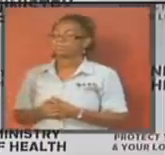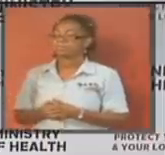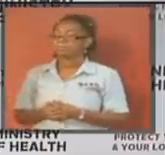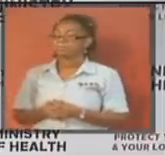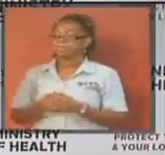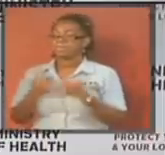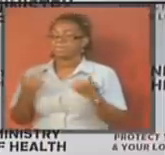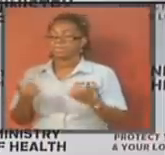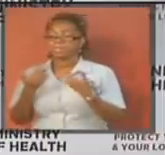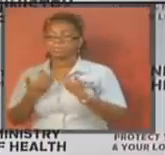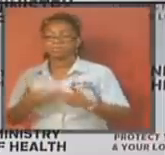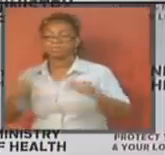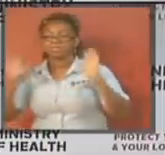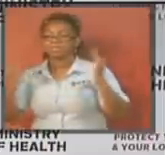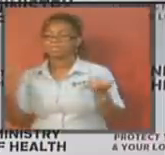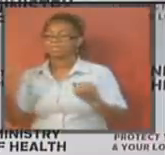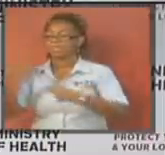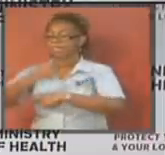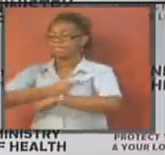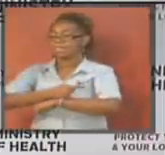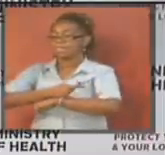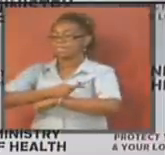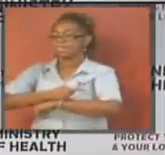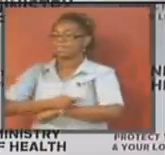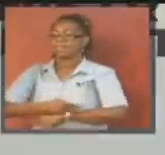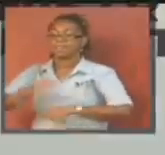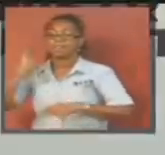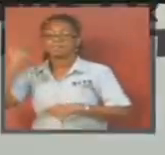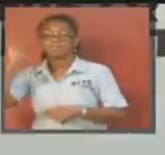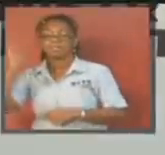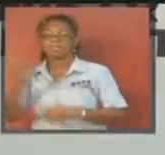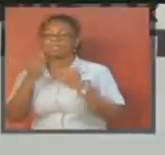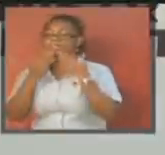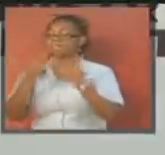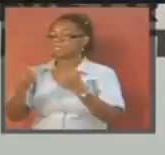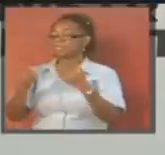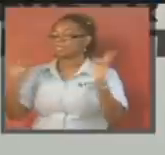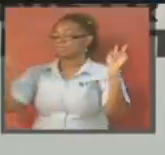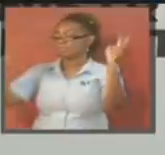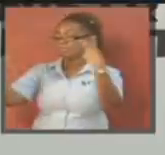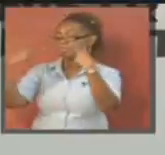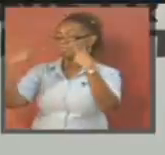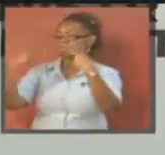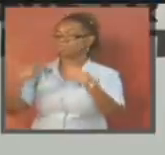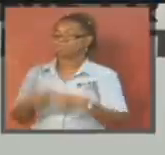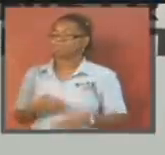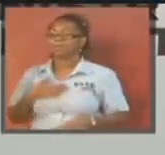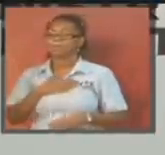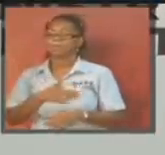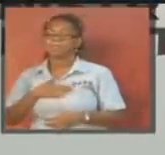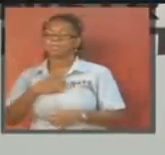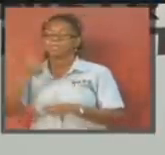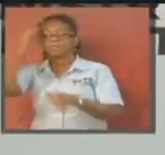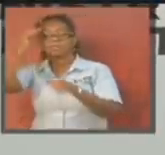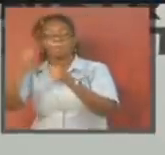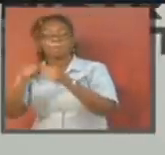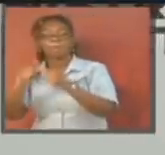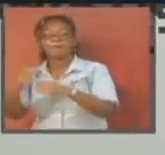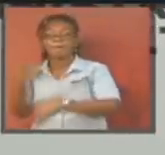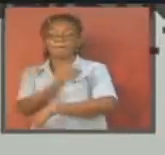to the end of today's media conference. Thank you for participating. Please note the vaccination